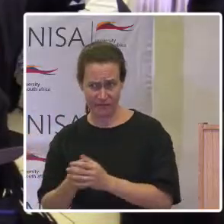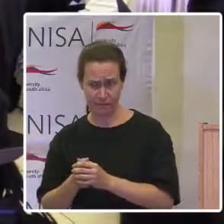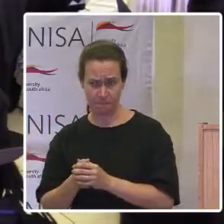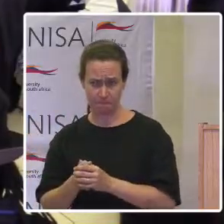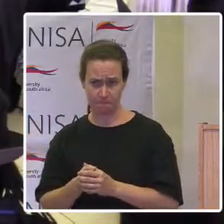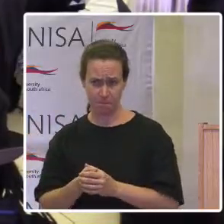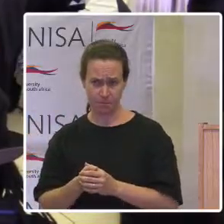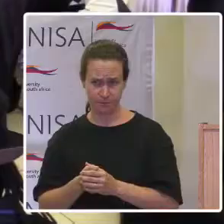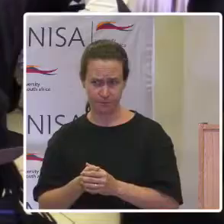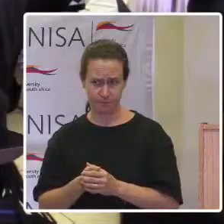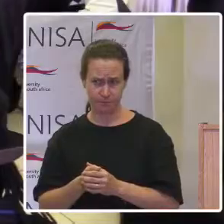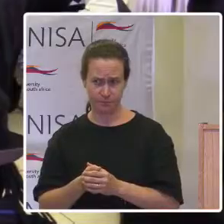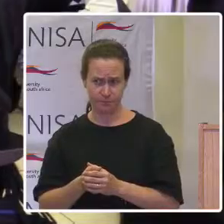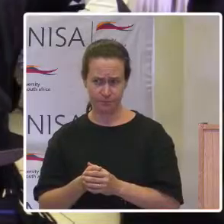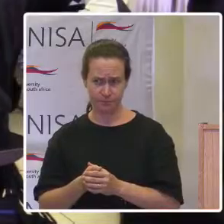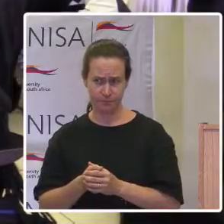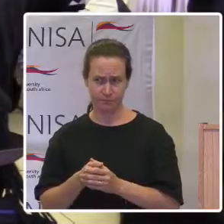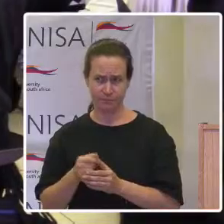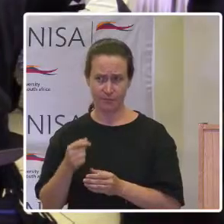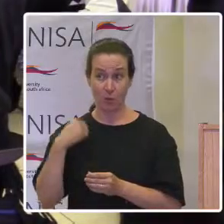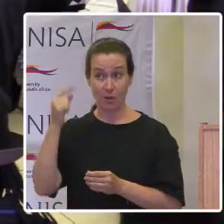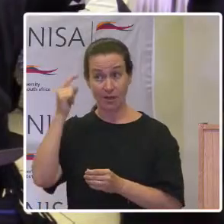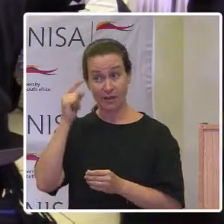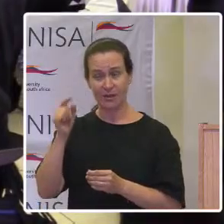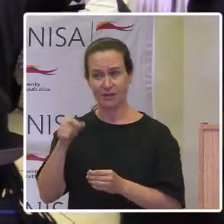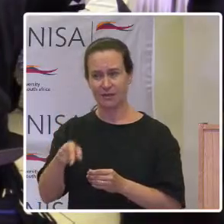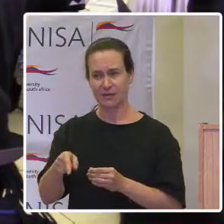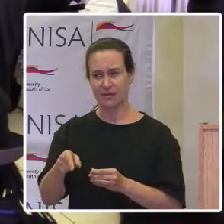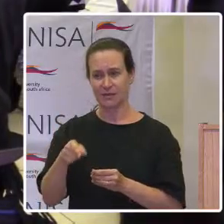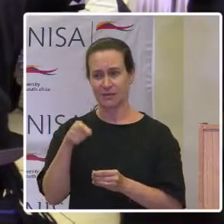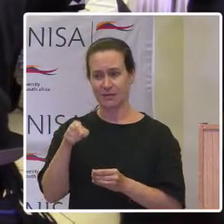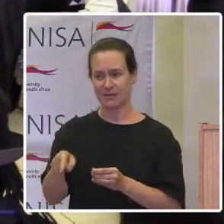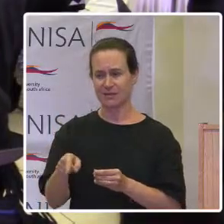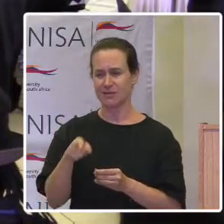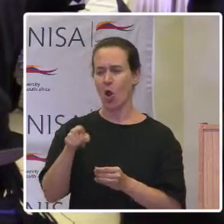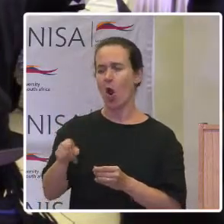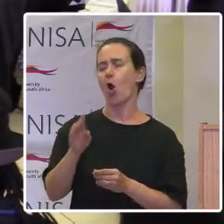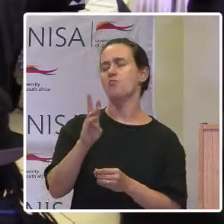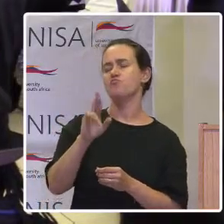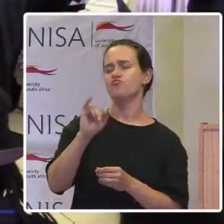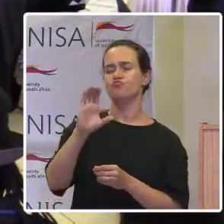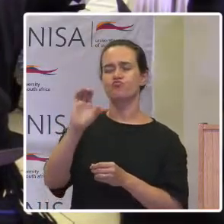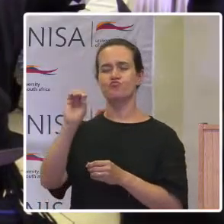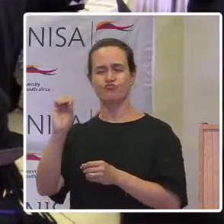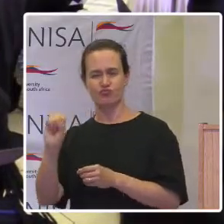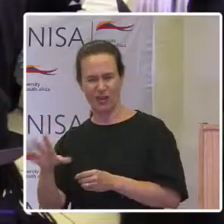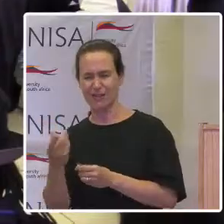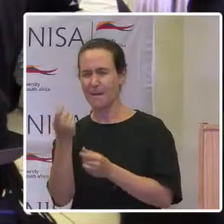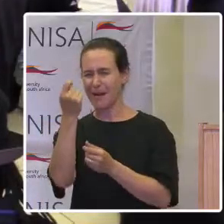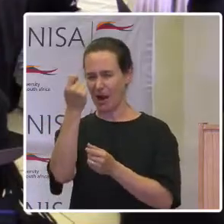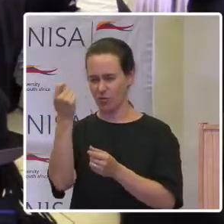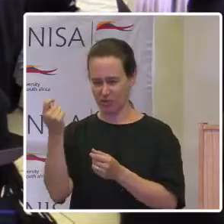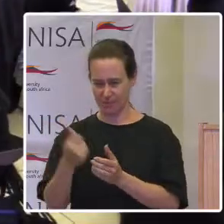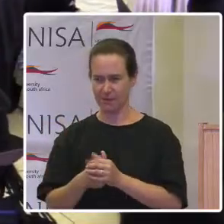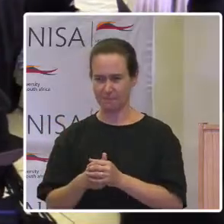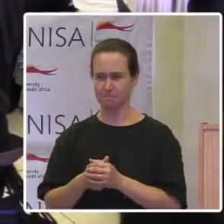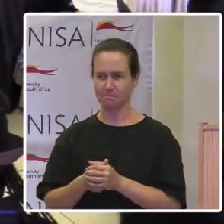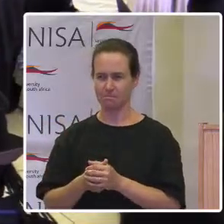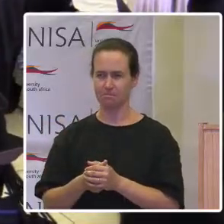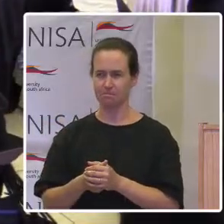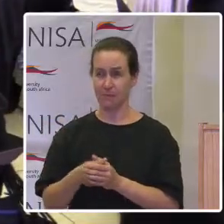consider this new upcoming BRICS currency? Do small scale startups